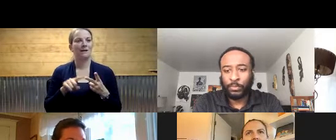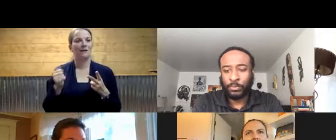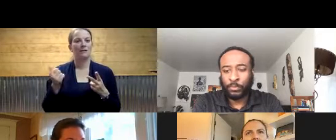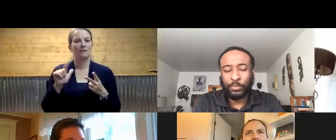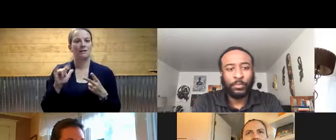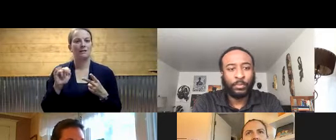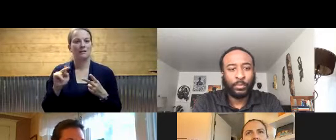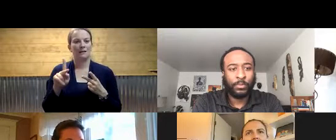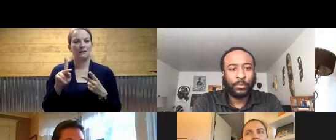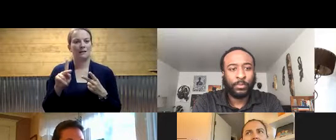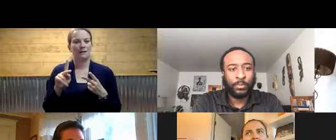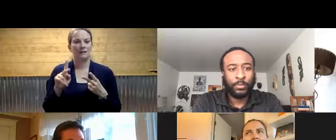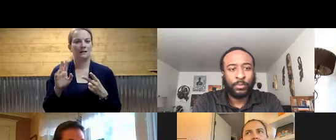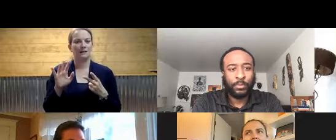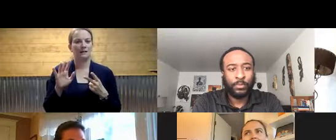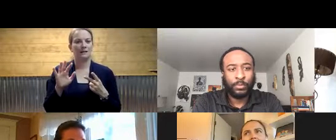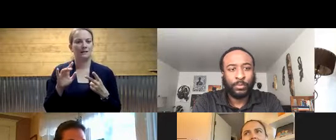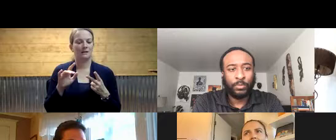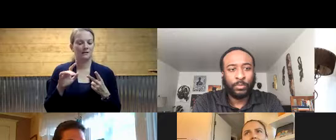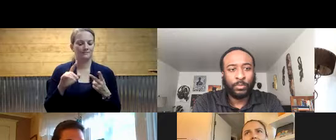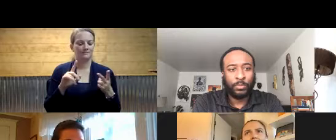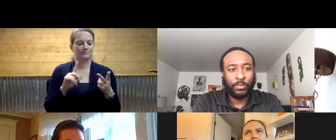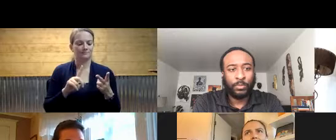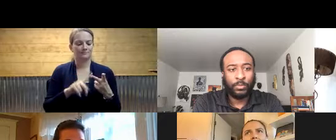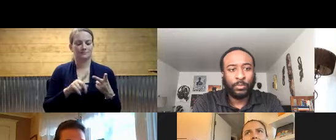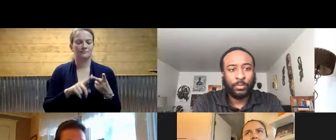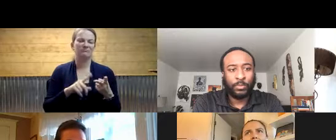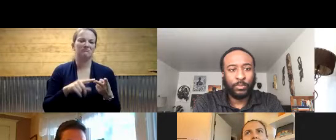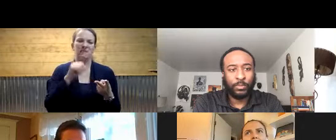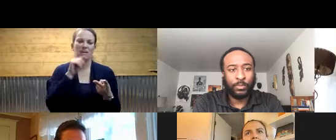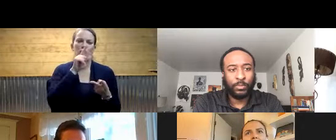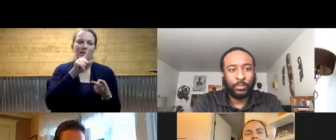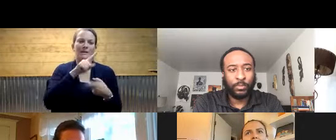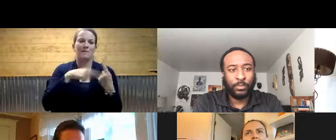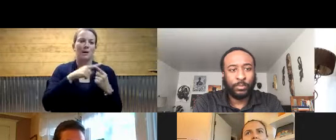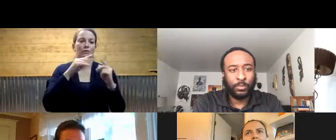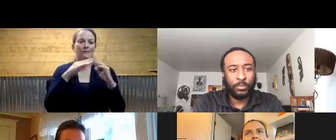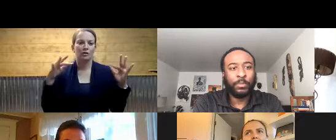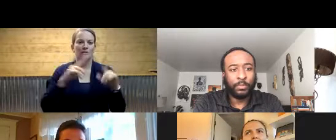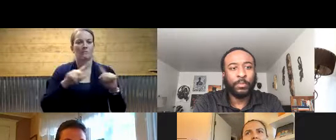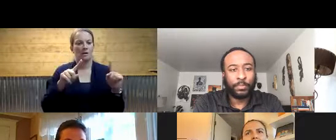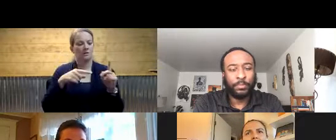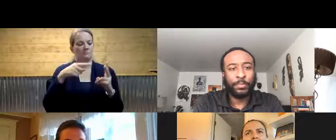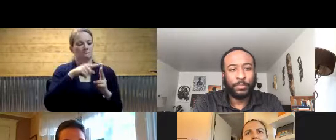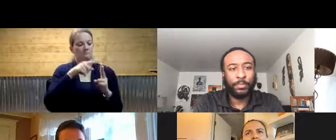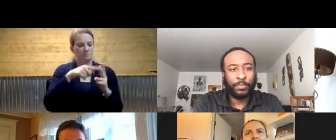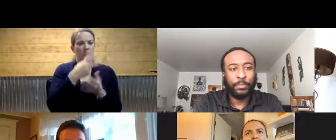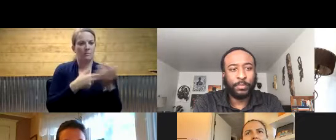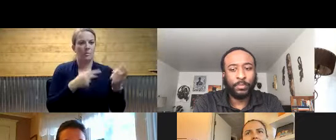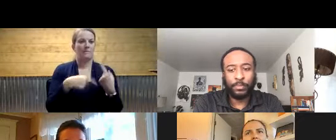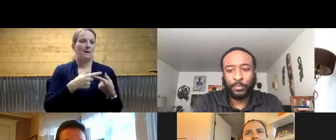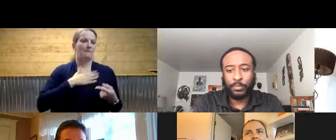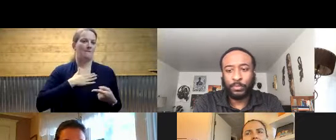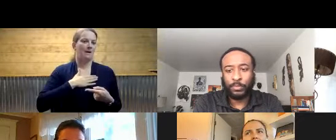can just put in, but these are less about diversity, more about the backgrounds that I come from. And this